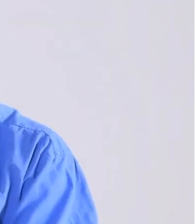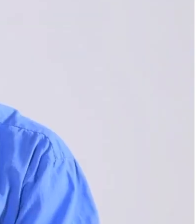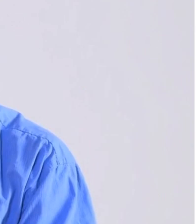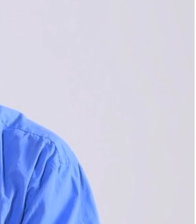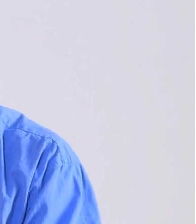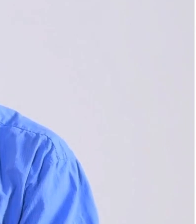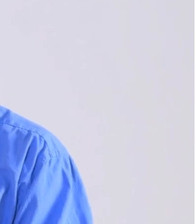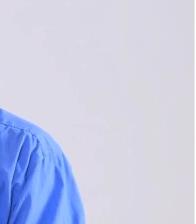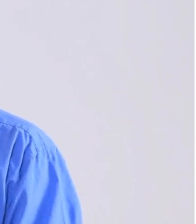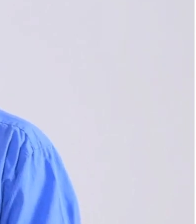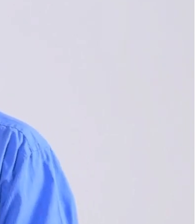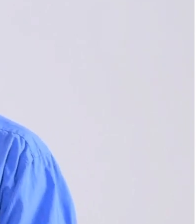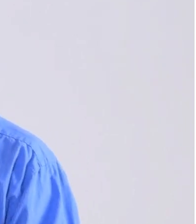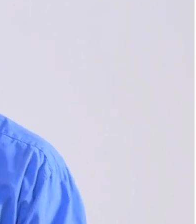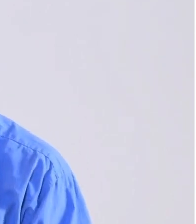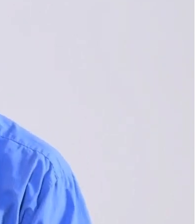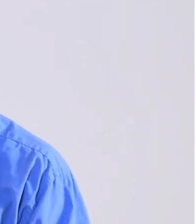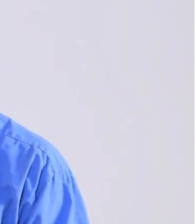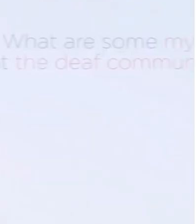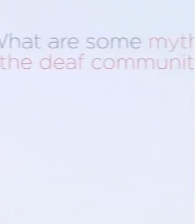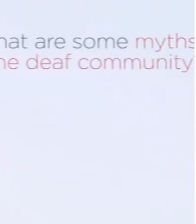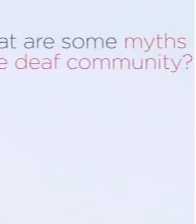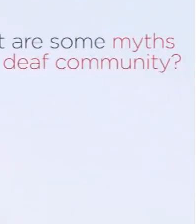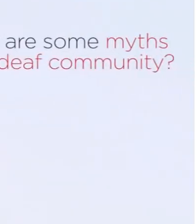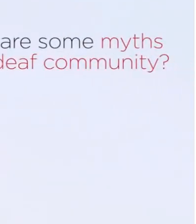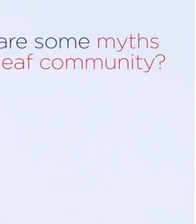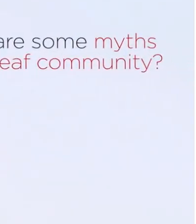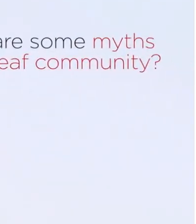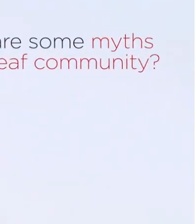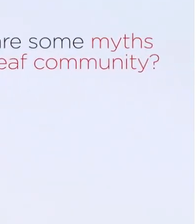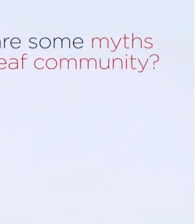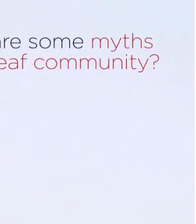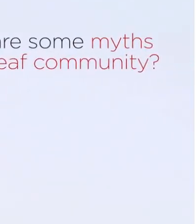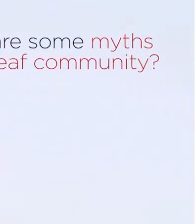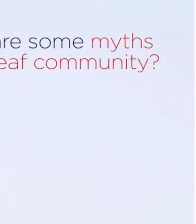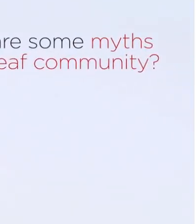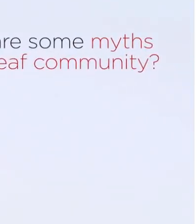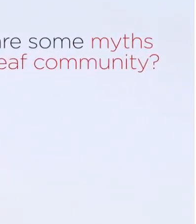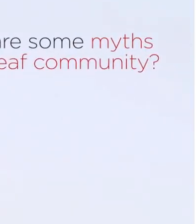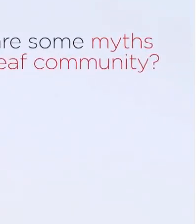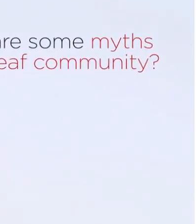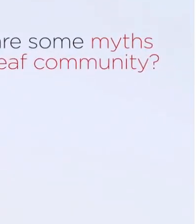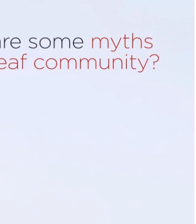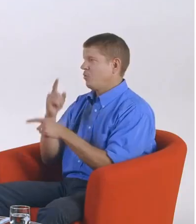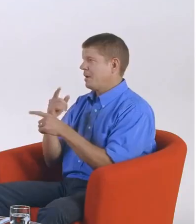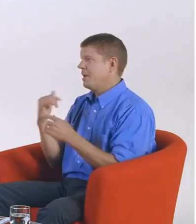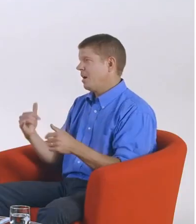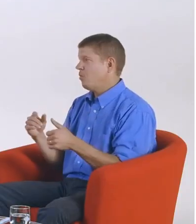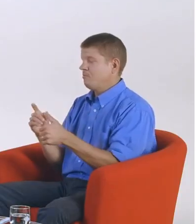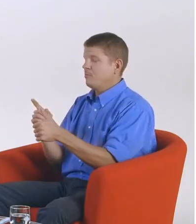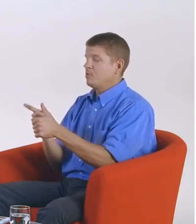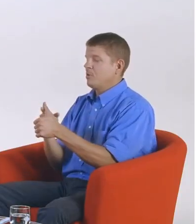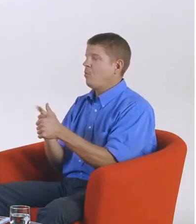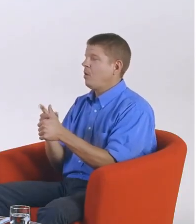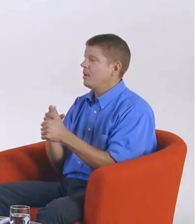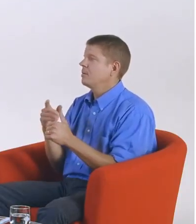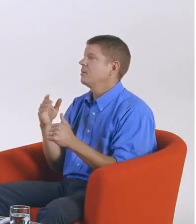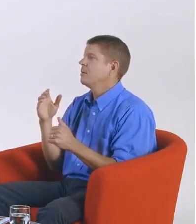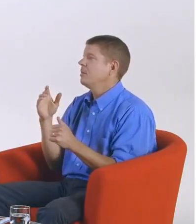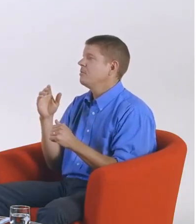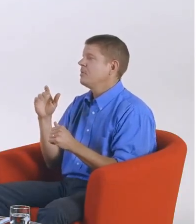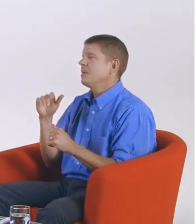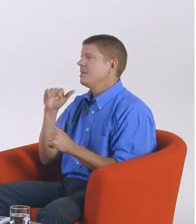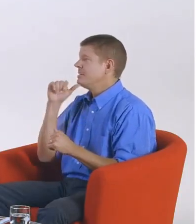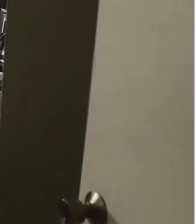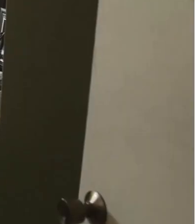hearing aids and other devices. Alan, what are some myths associated with the deaf community? There are two that I can think of right now.